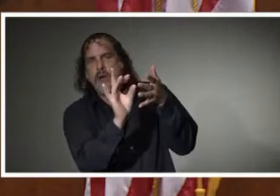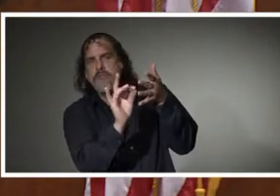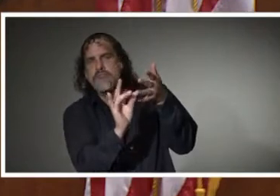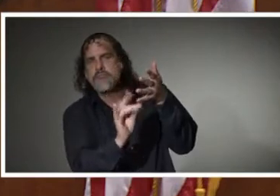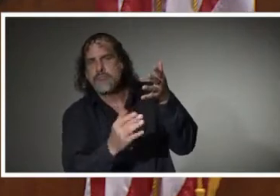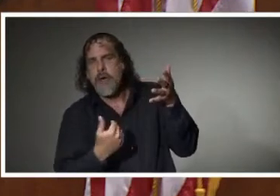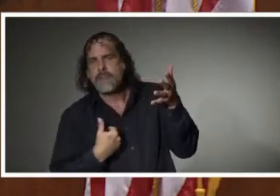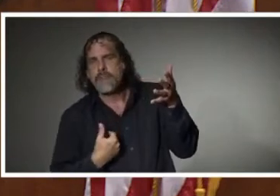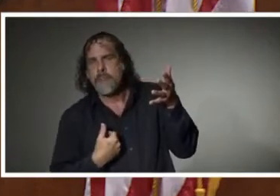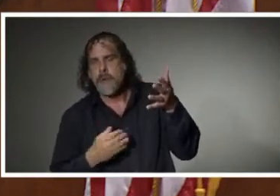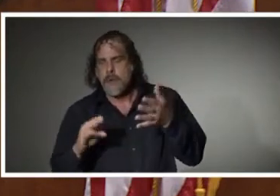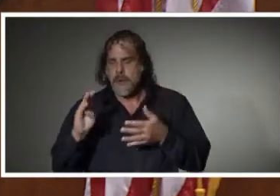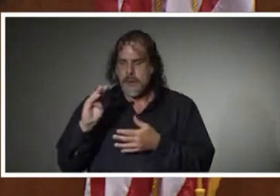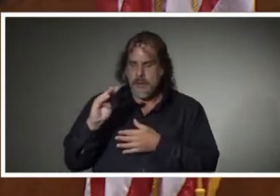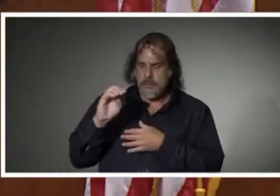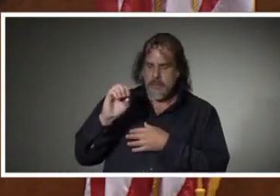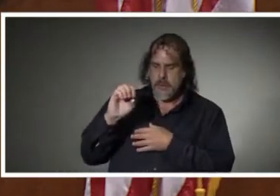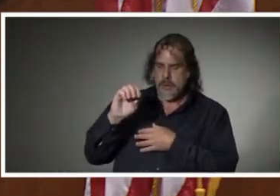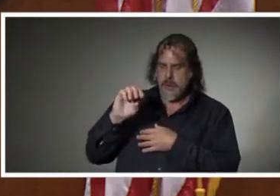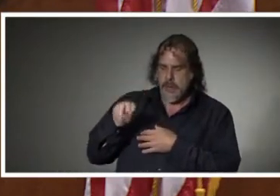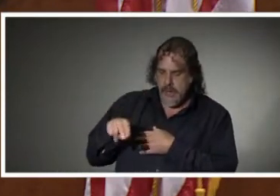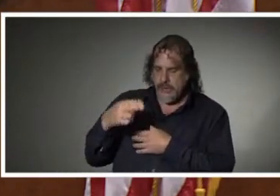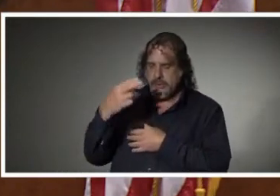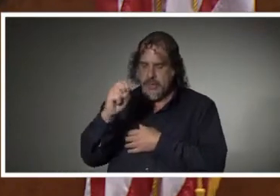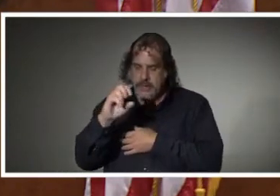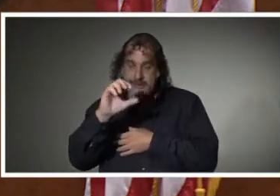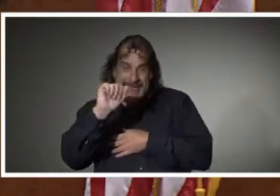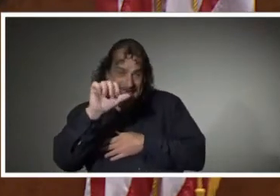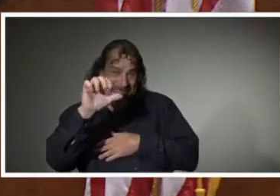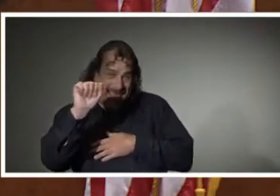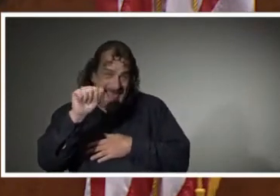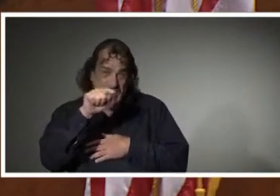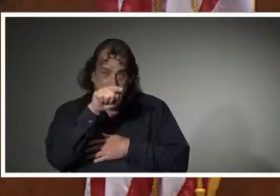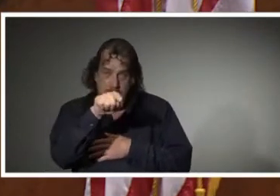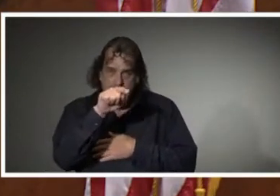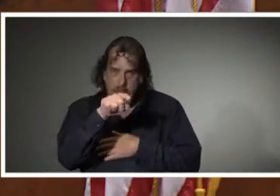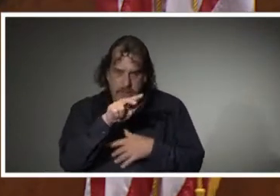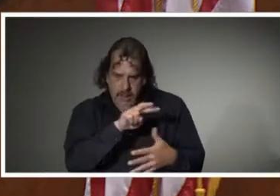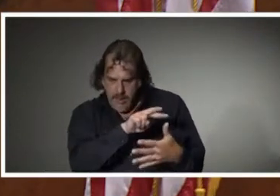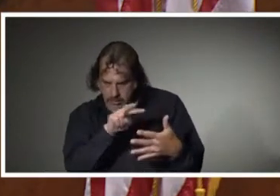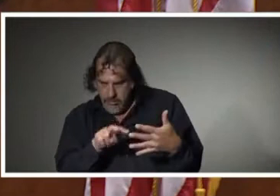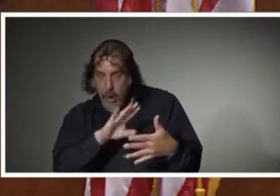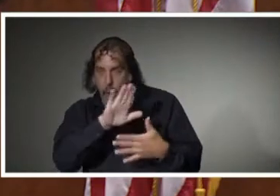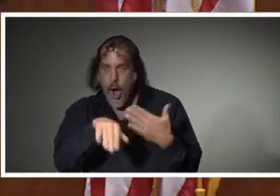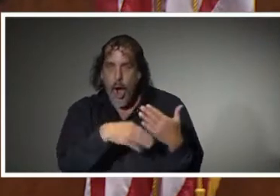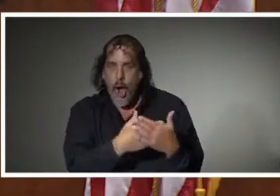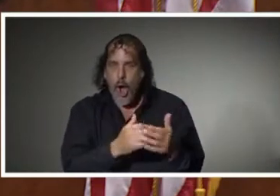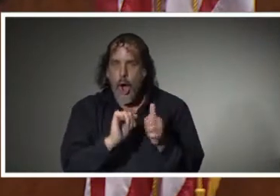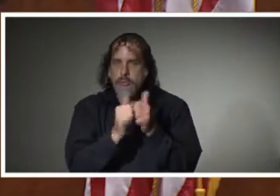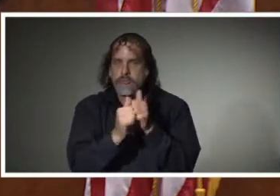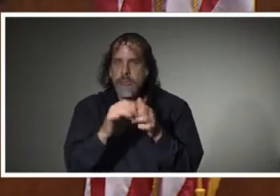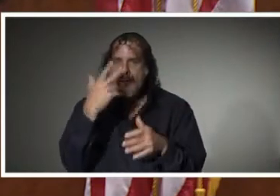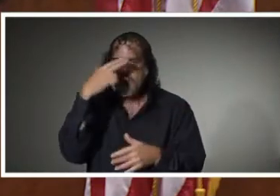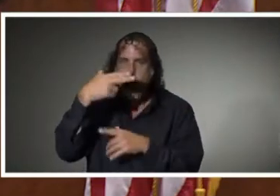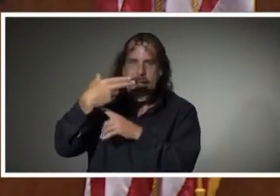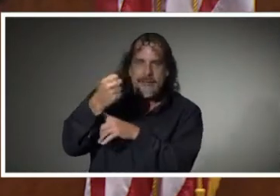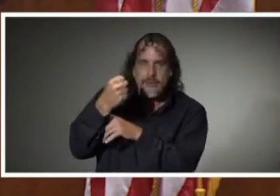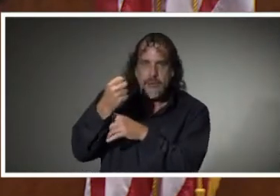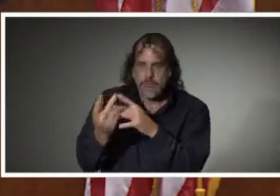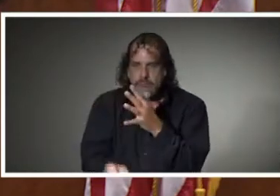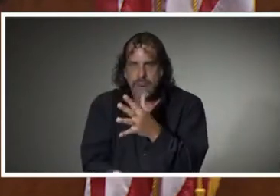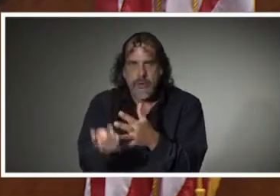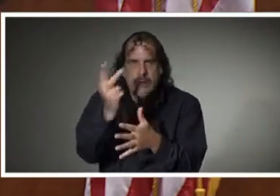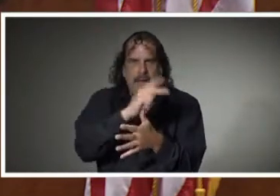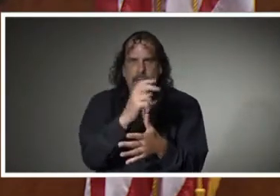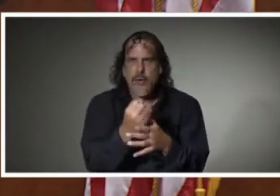You mentioned the MHSAA. They obviously oversee high school sports for public schools, K through 12